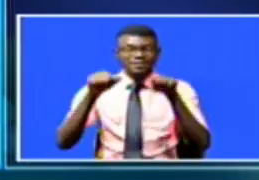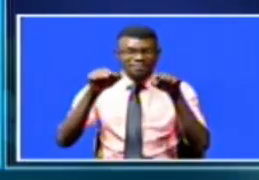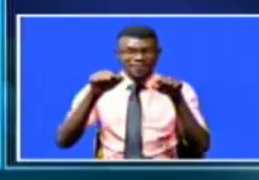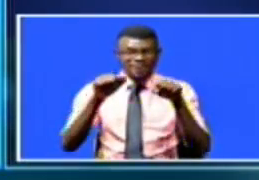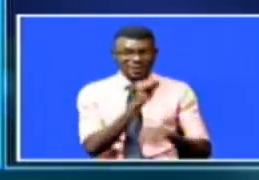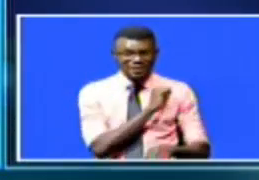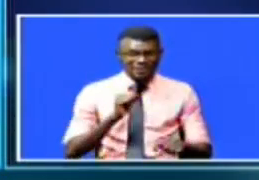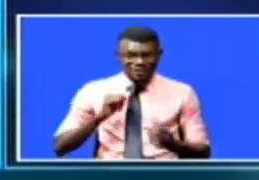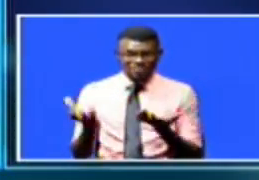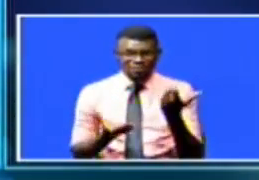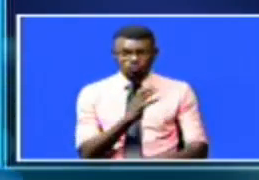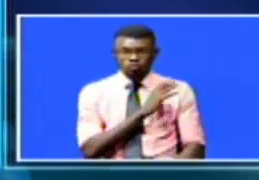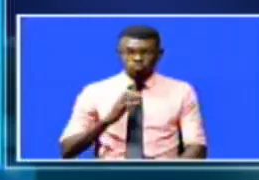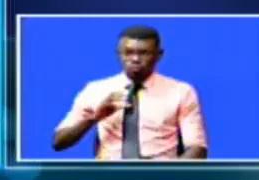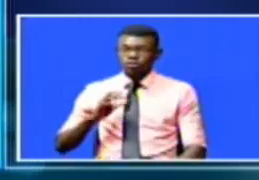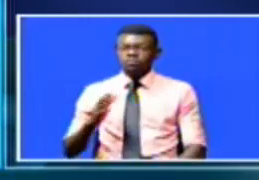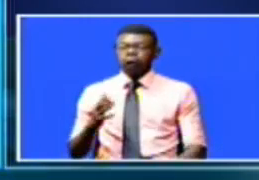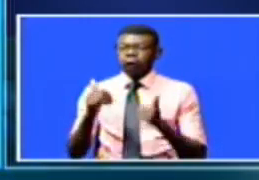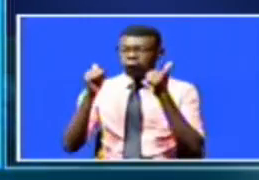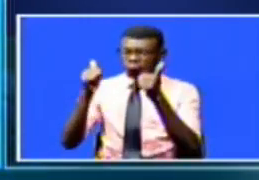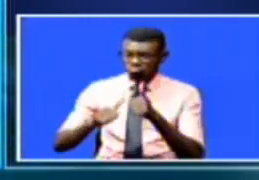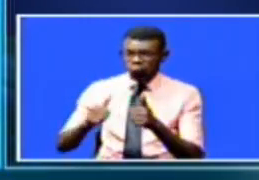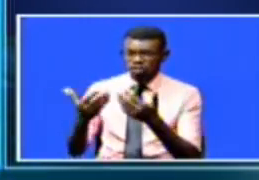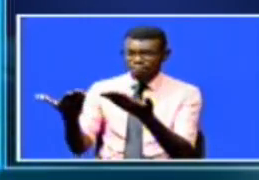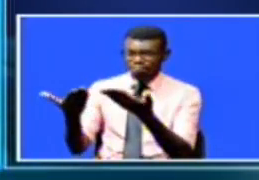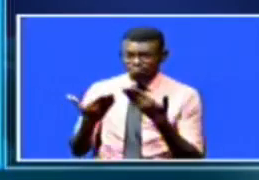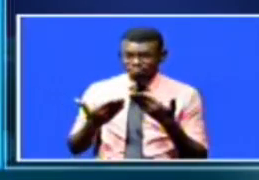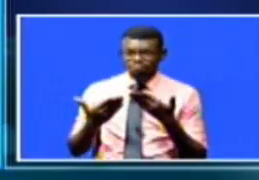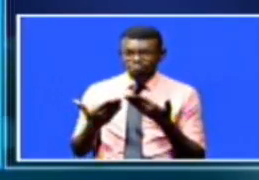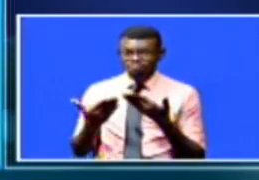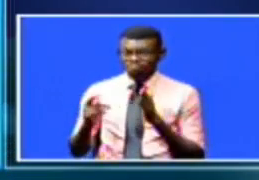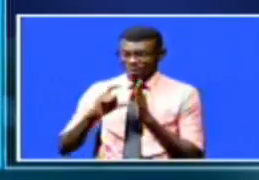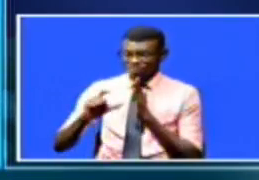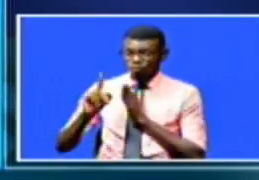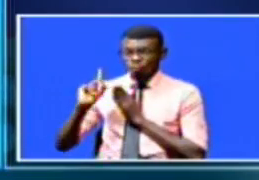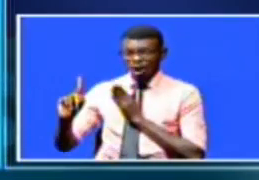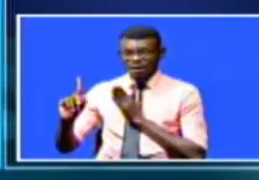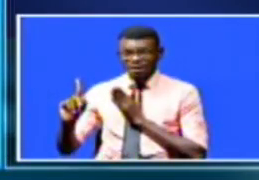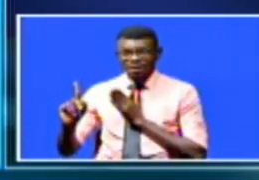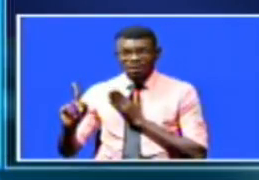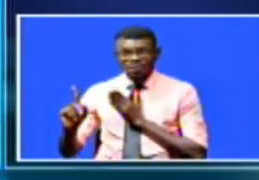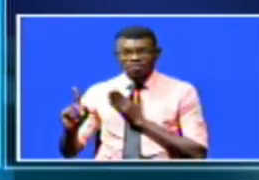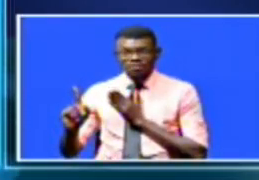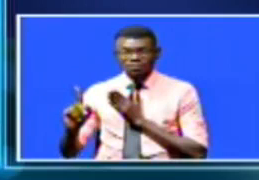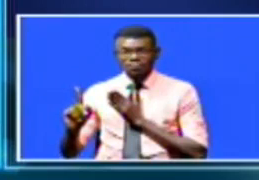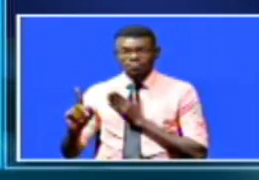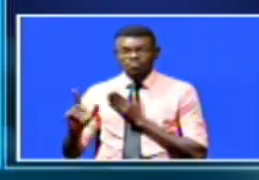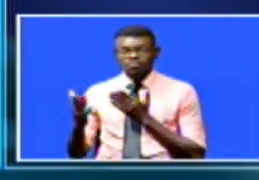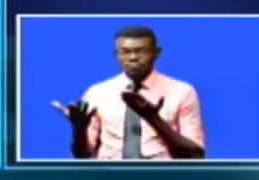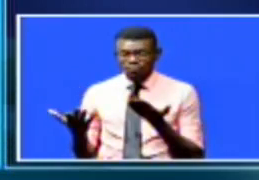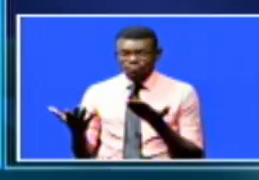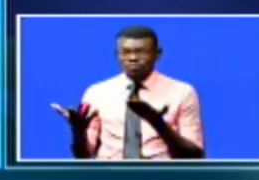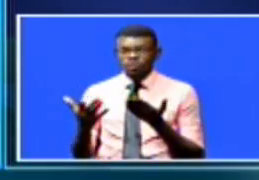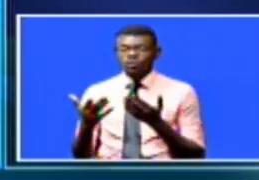Business Committee shall, upon receipt of the notice under paragraph 1, that is a notice in writing to the chairperson